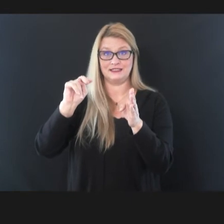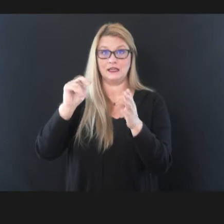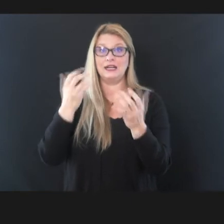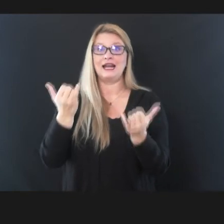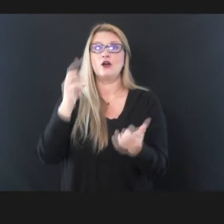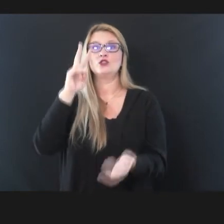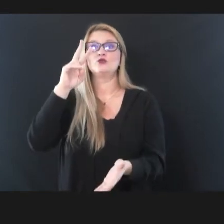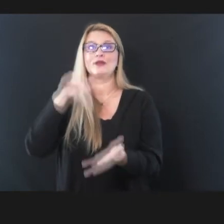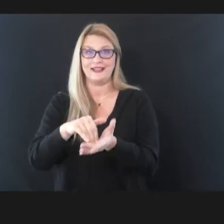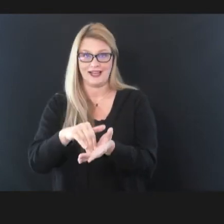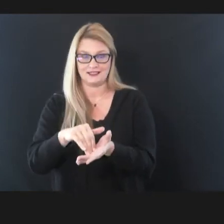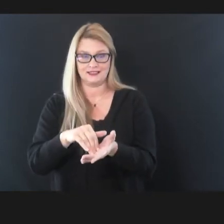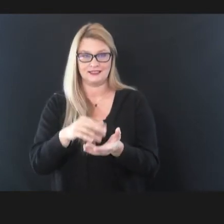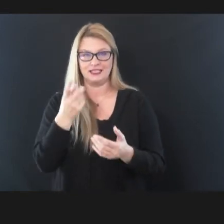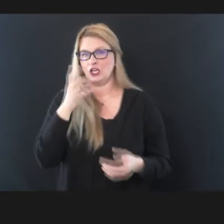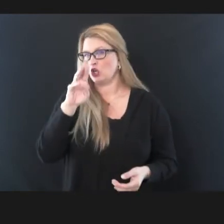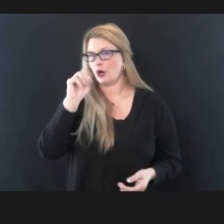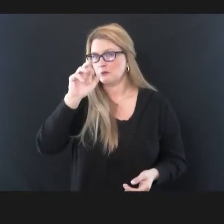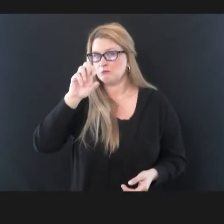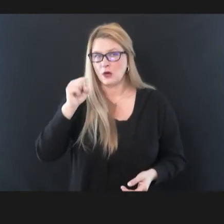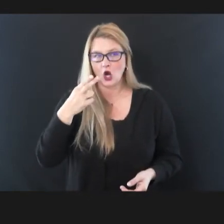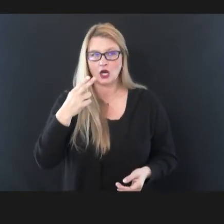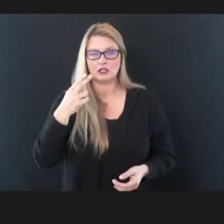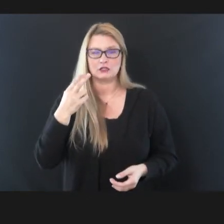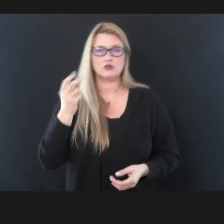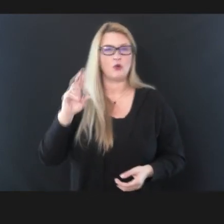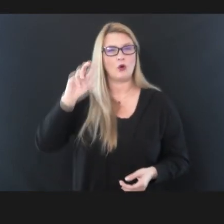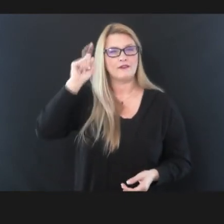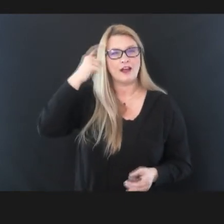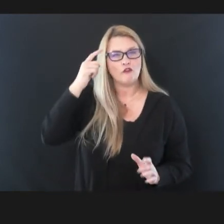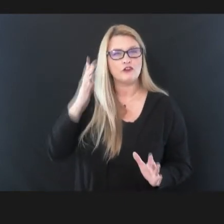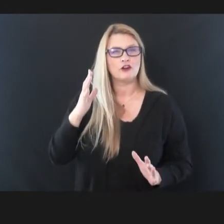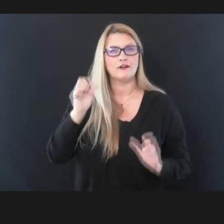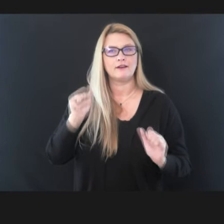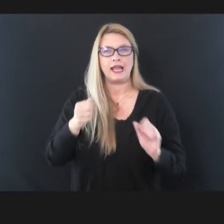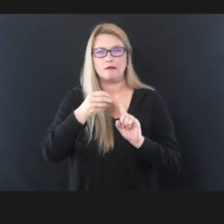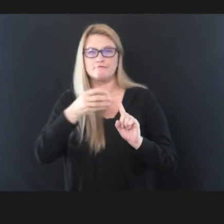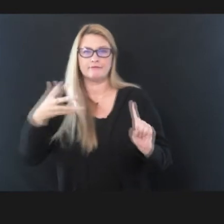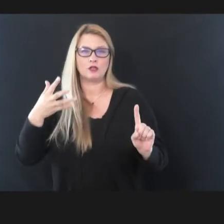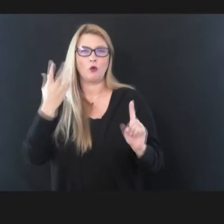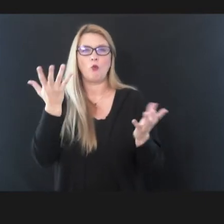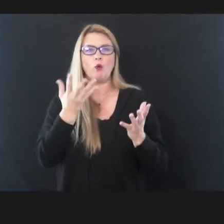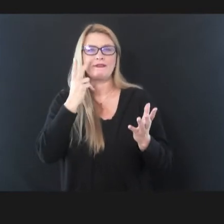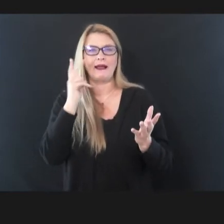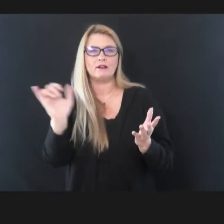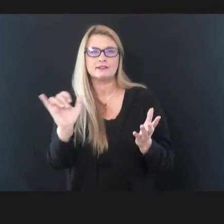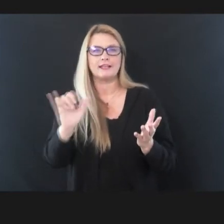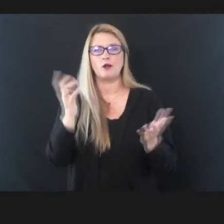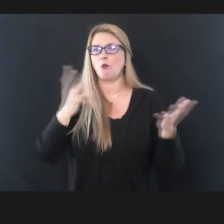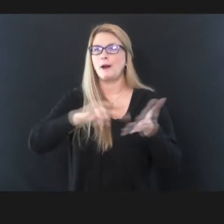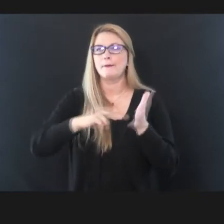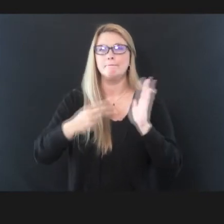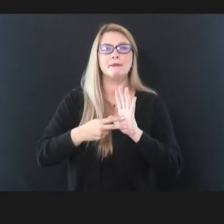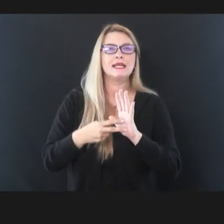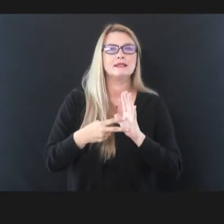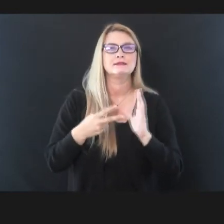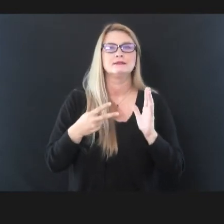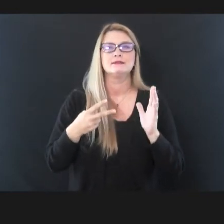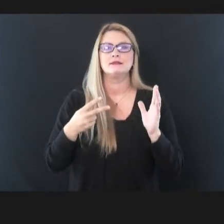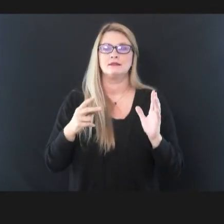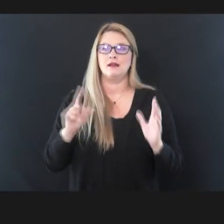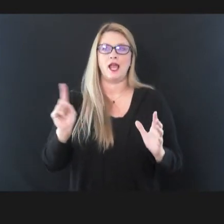deaths. I'm wondering if Dr. Marsh maybe, or the governor, could just talk about that milestone, what it means for the state, what it means for the pandemic, and